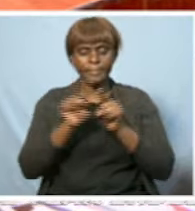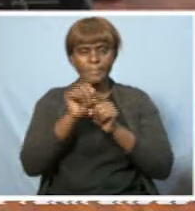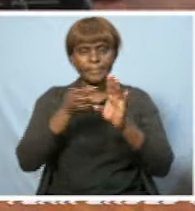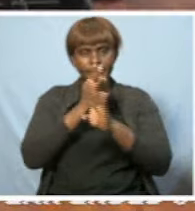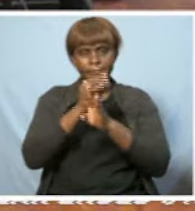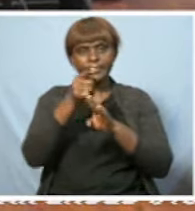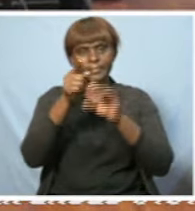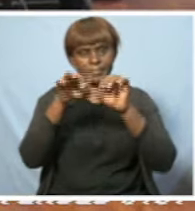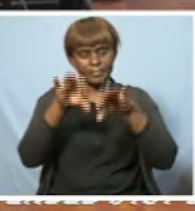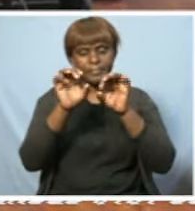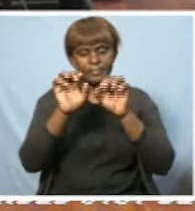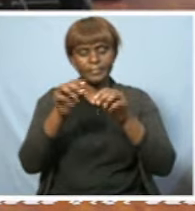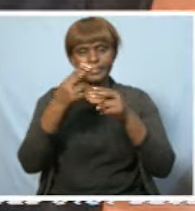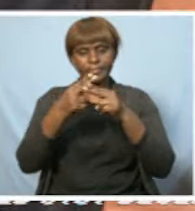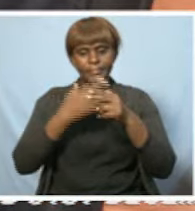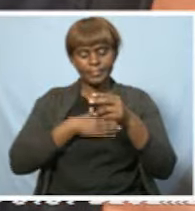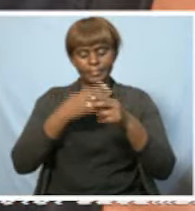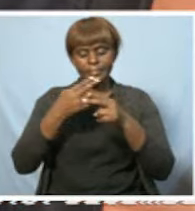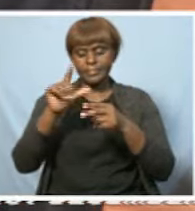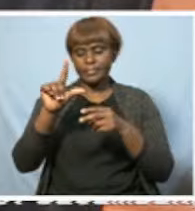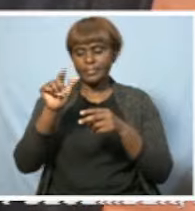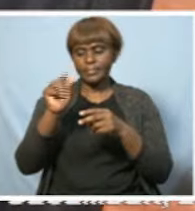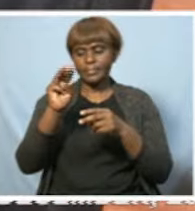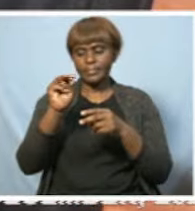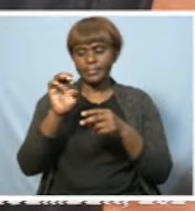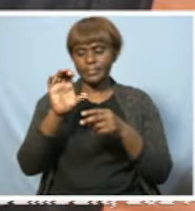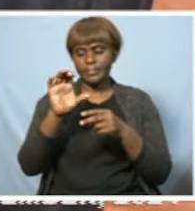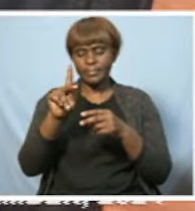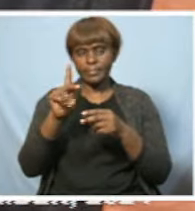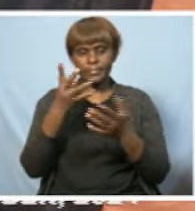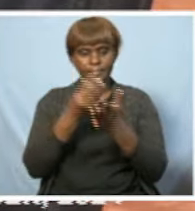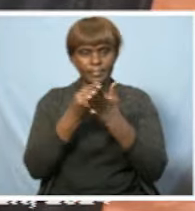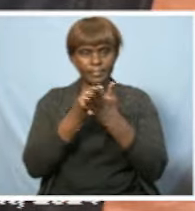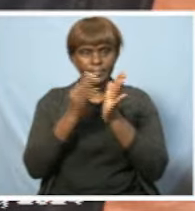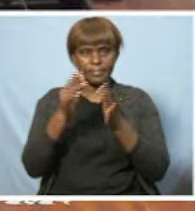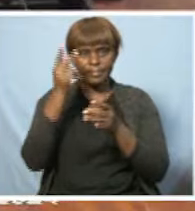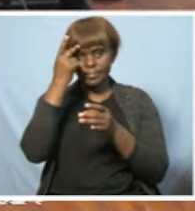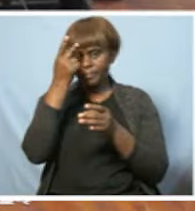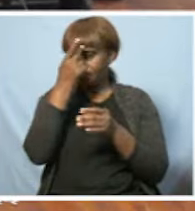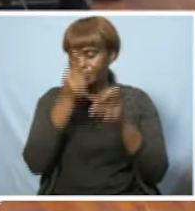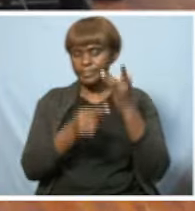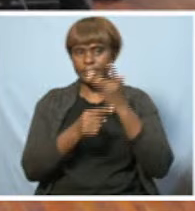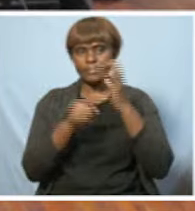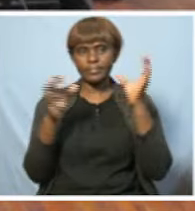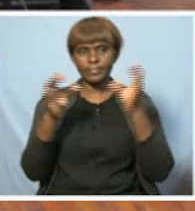sir. My name is Lamek Chiro, Accountant, PETAUKE Town Council.